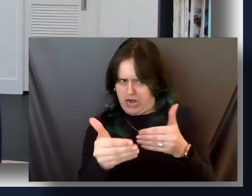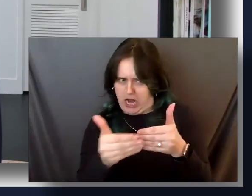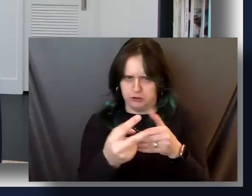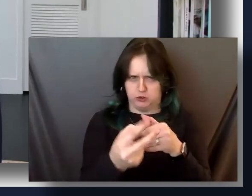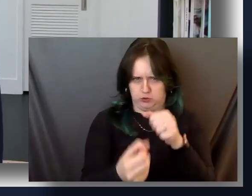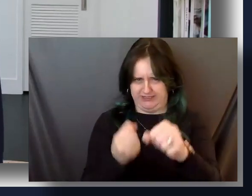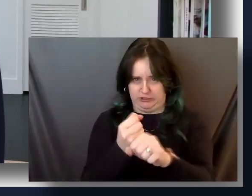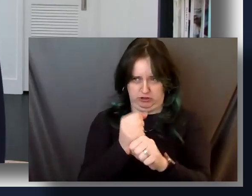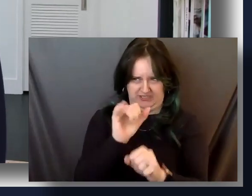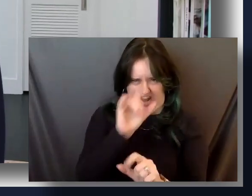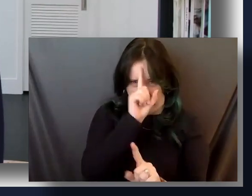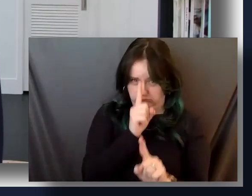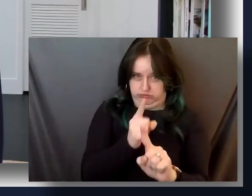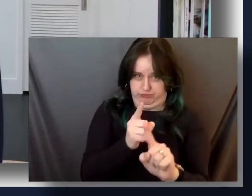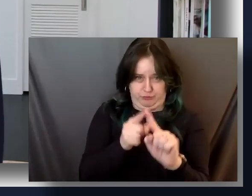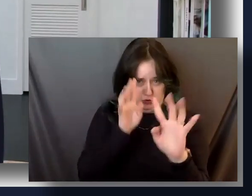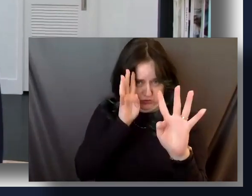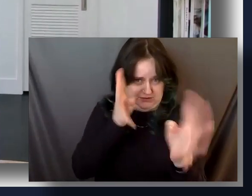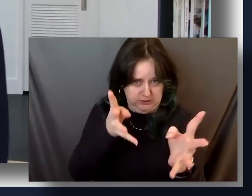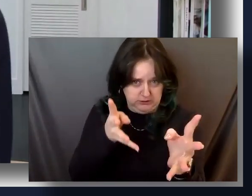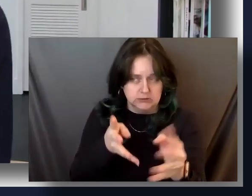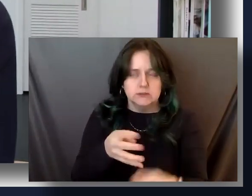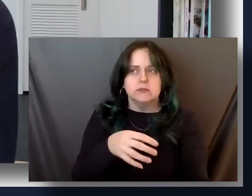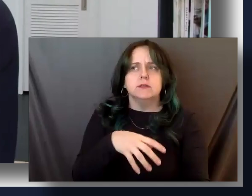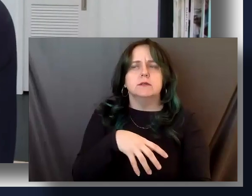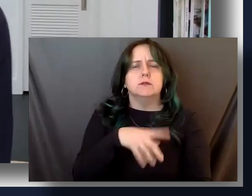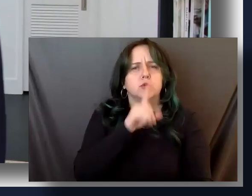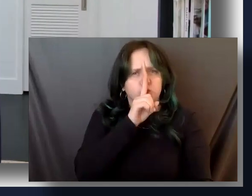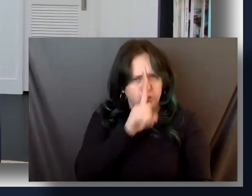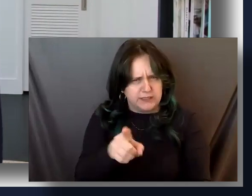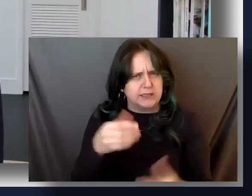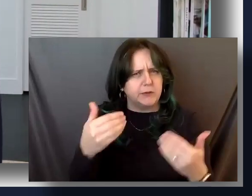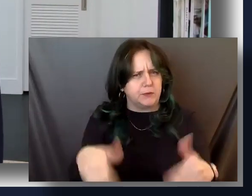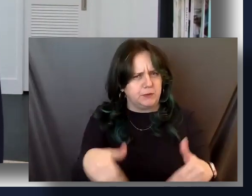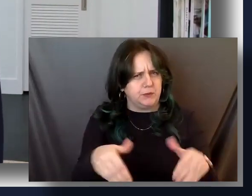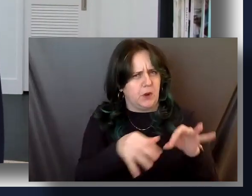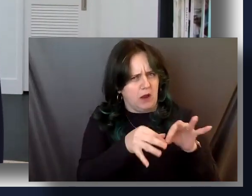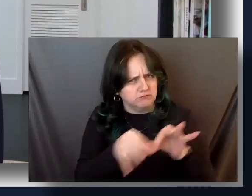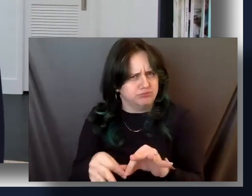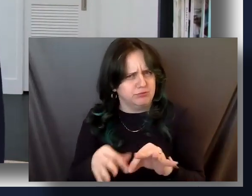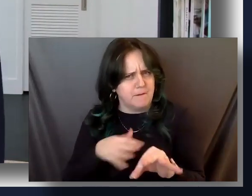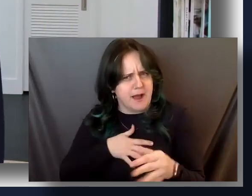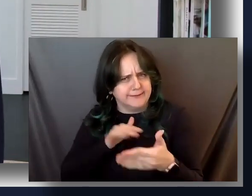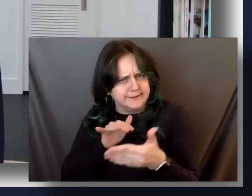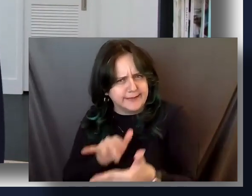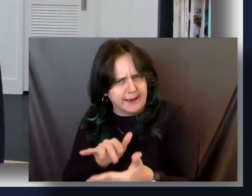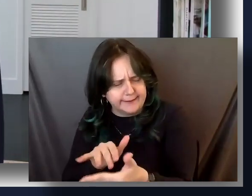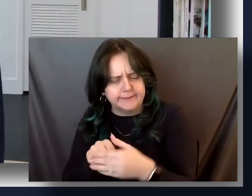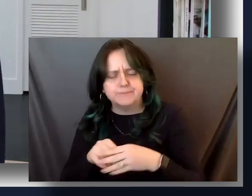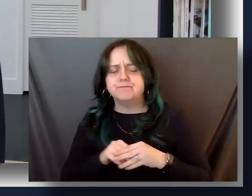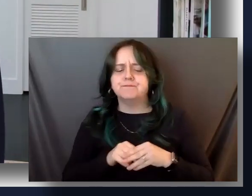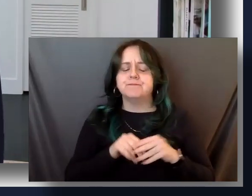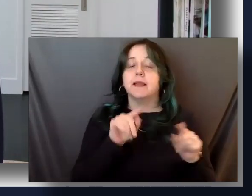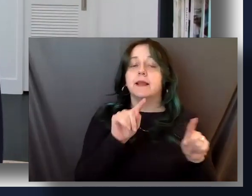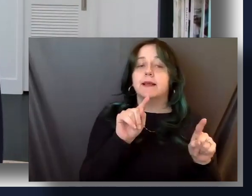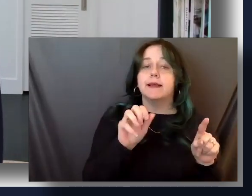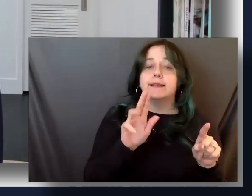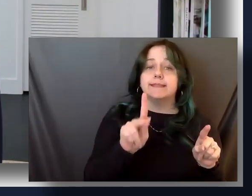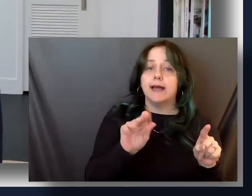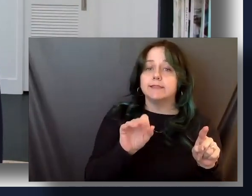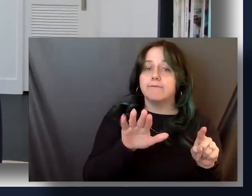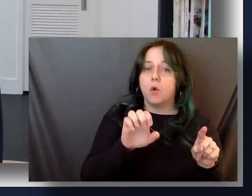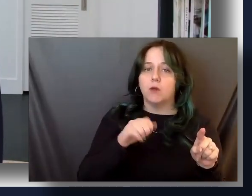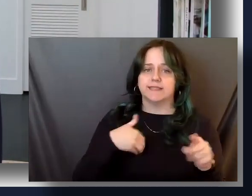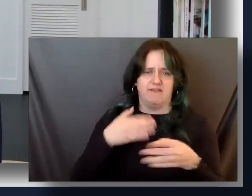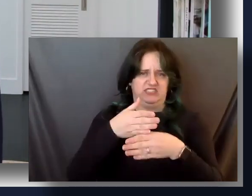the next 2 years. So it was very sort of topical. The task force was made up of